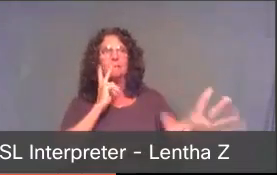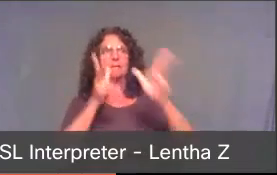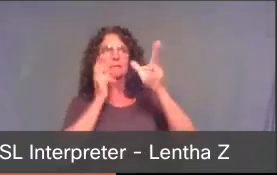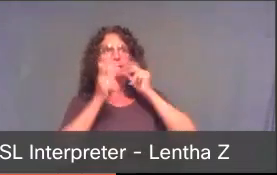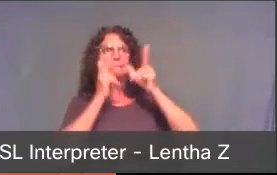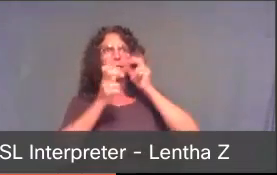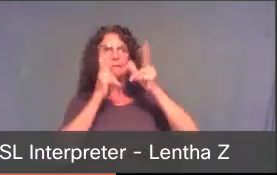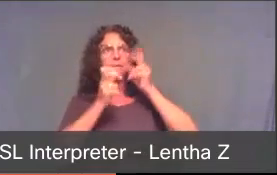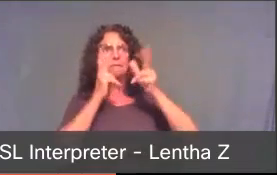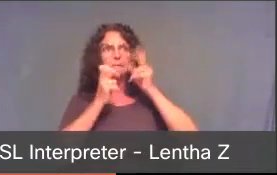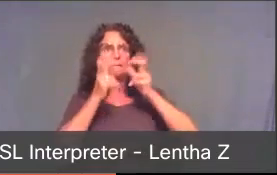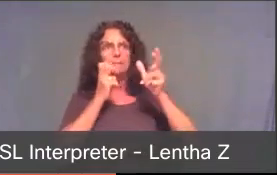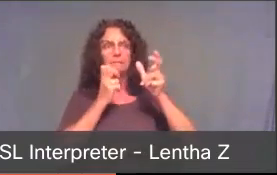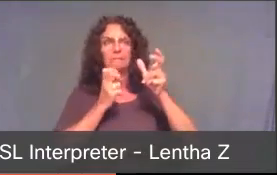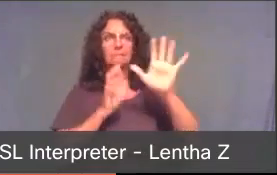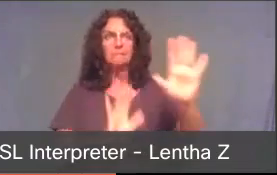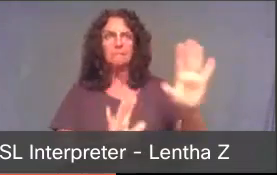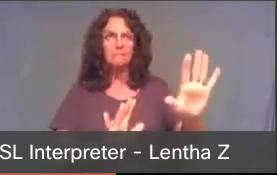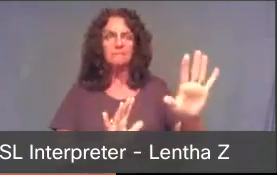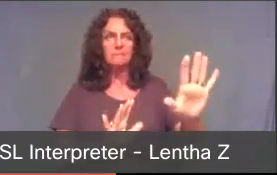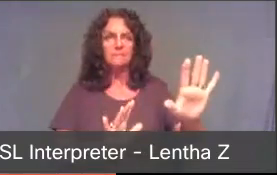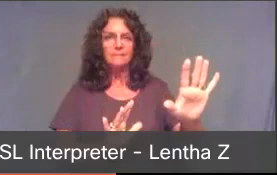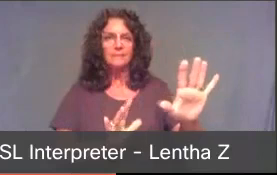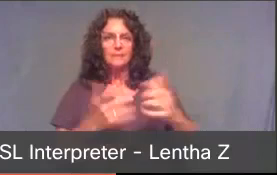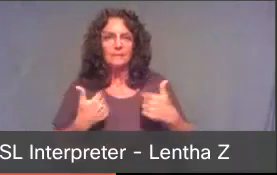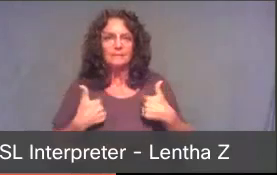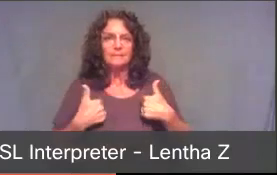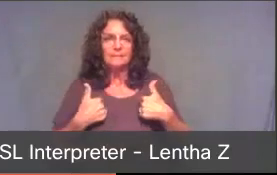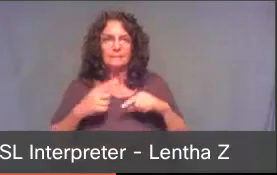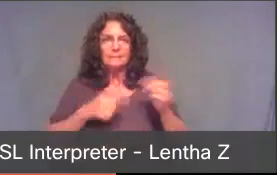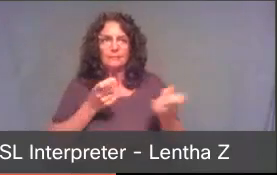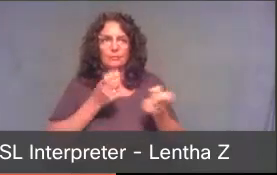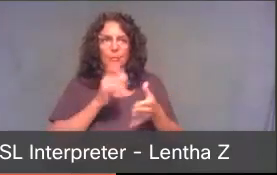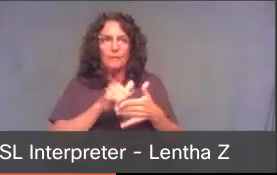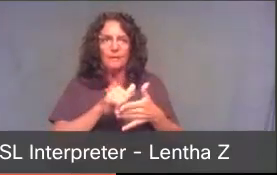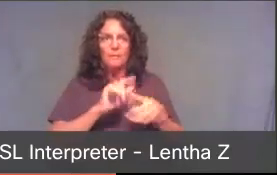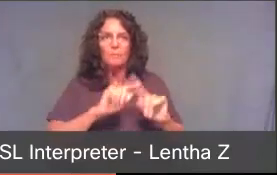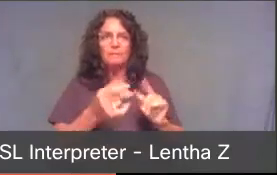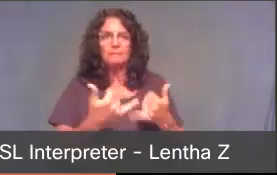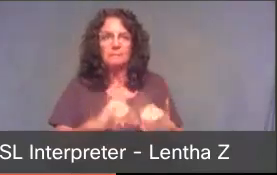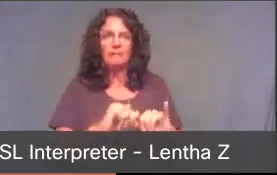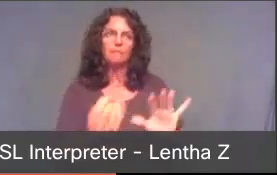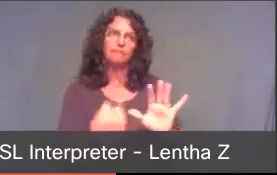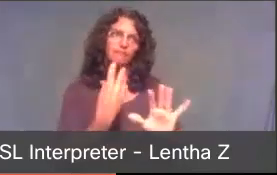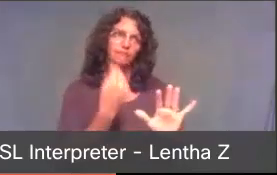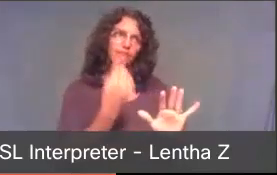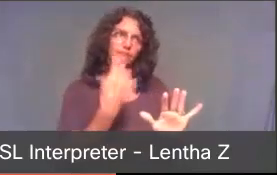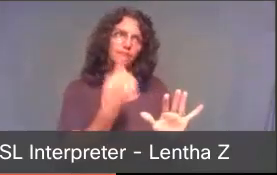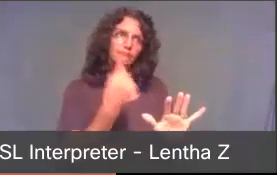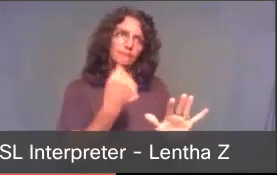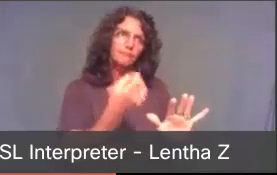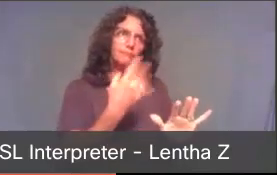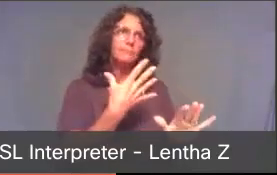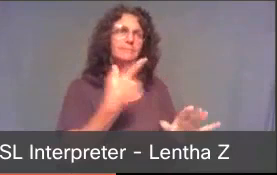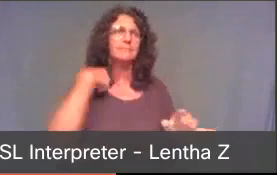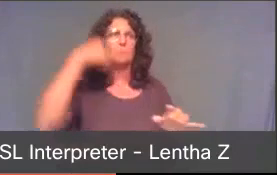much information about a world that we don't have control over entirely. And so it's a lot of information for our brains